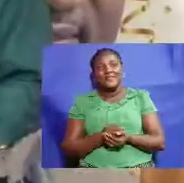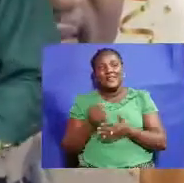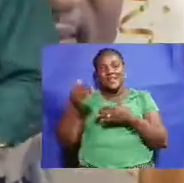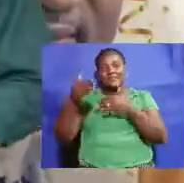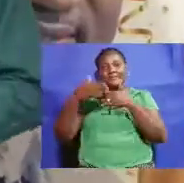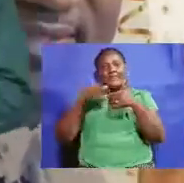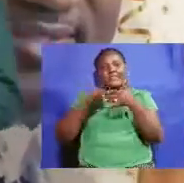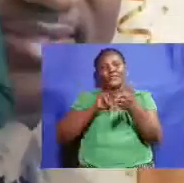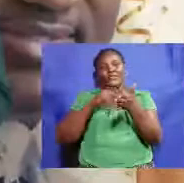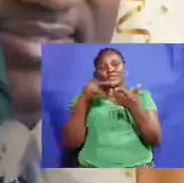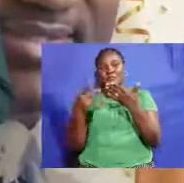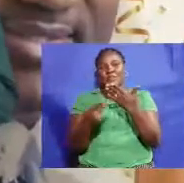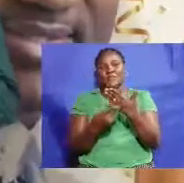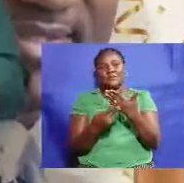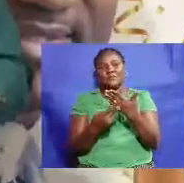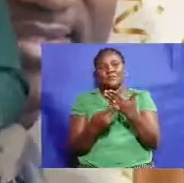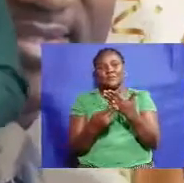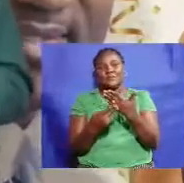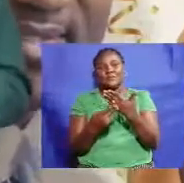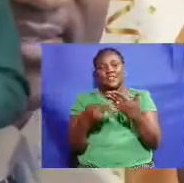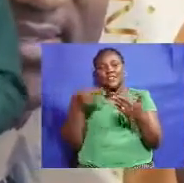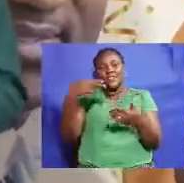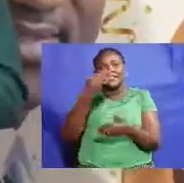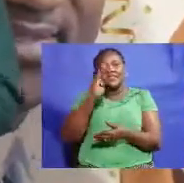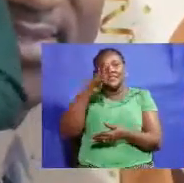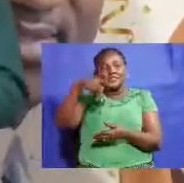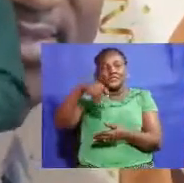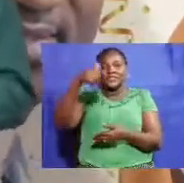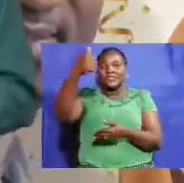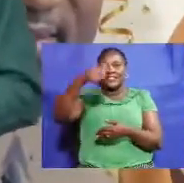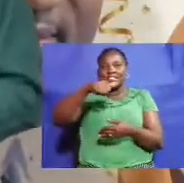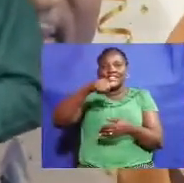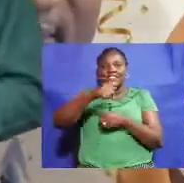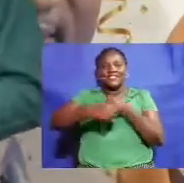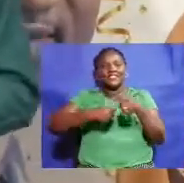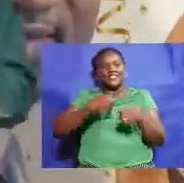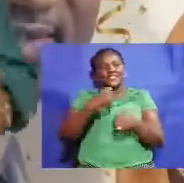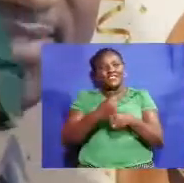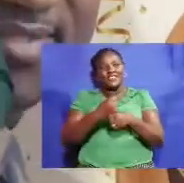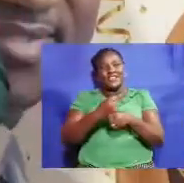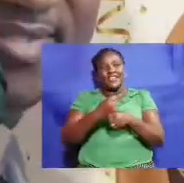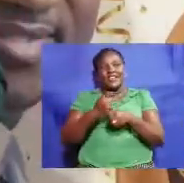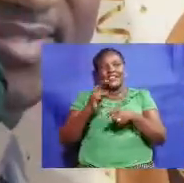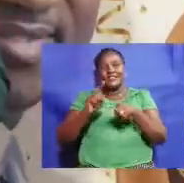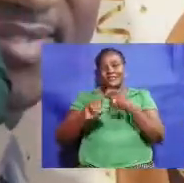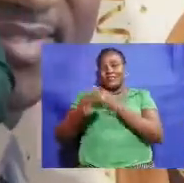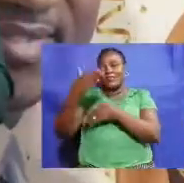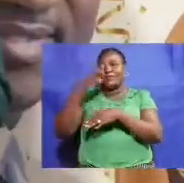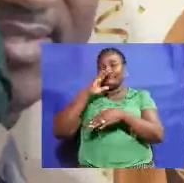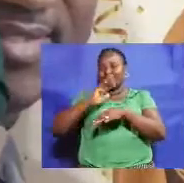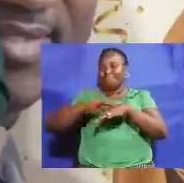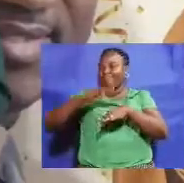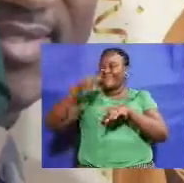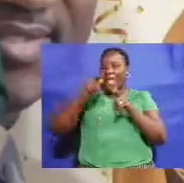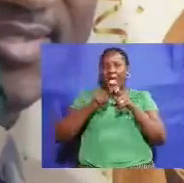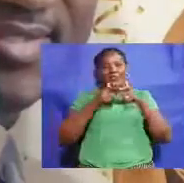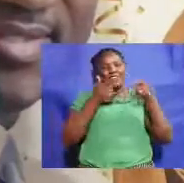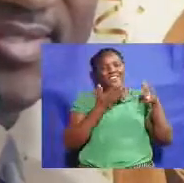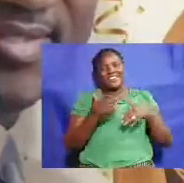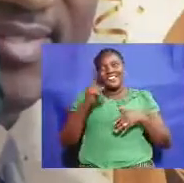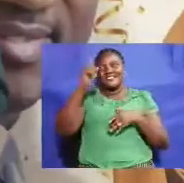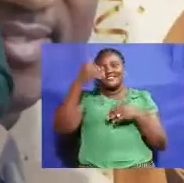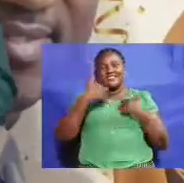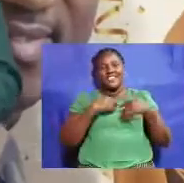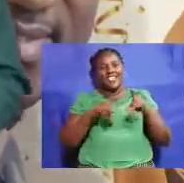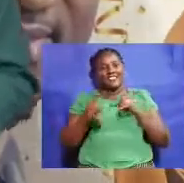Welcome back to the Helping Hand TV show. H4P is 10 years old. To God be the glory, great things he has